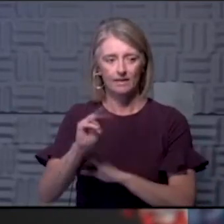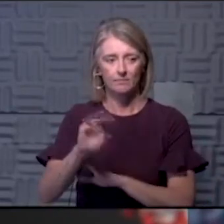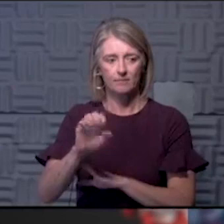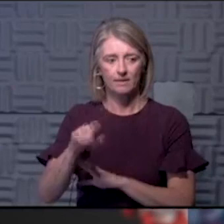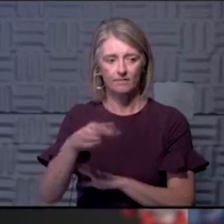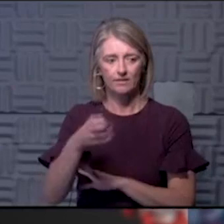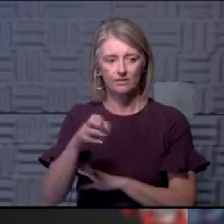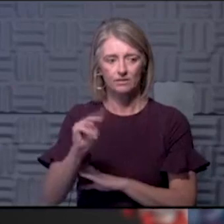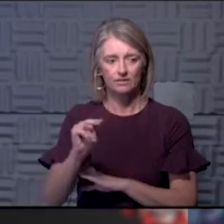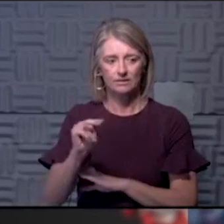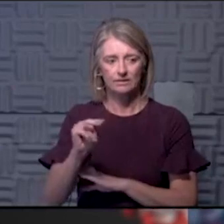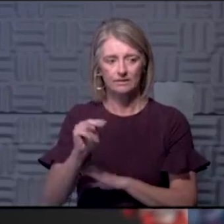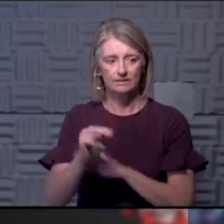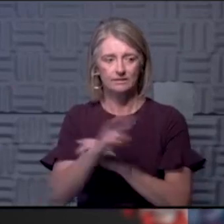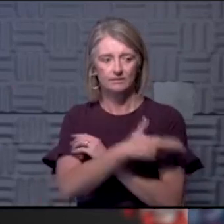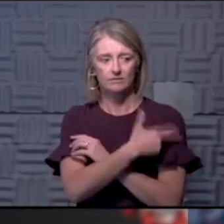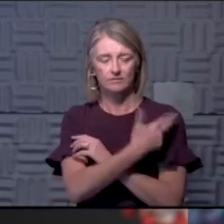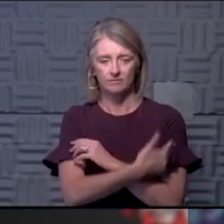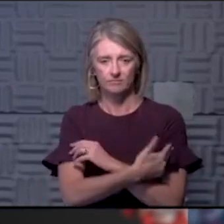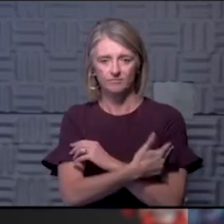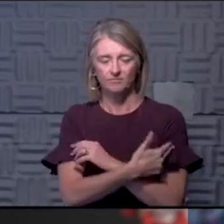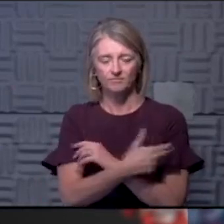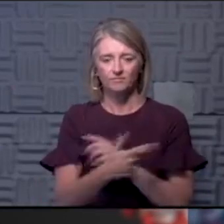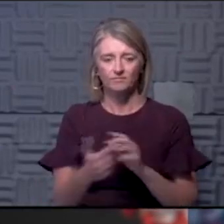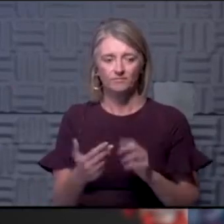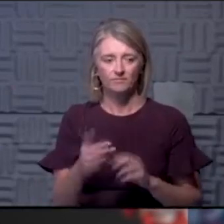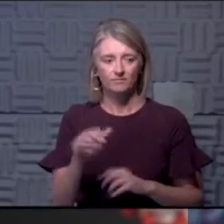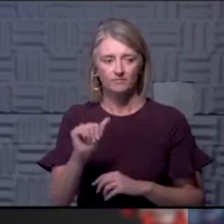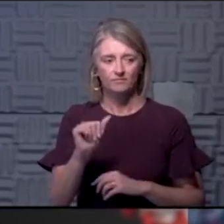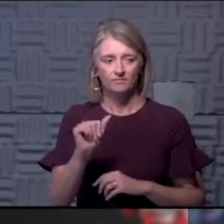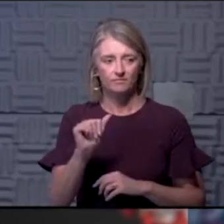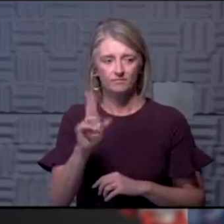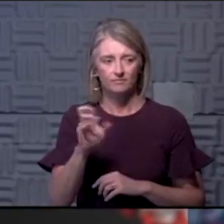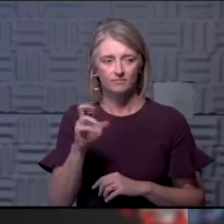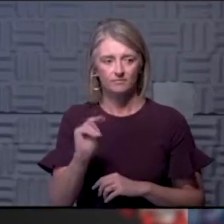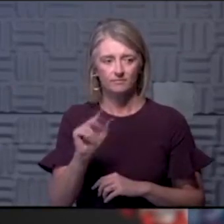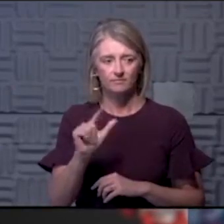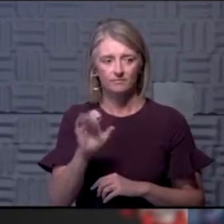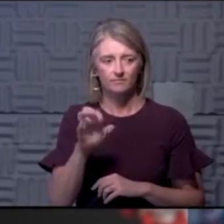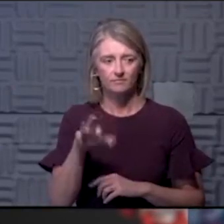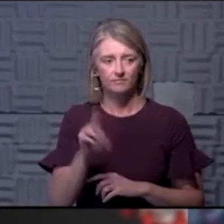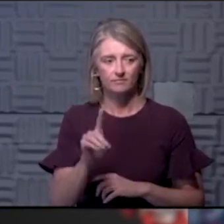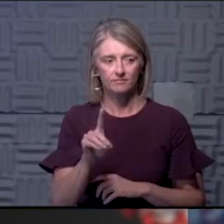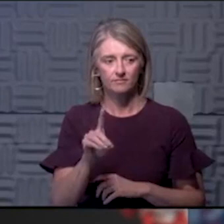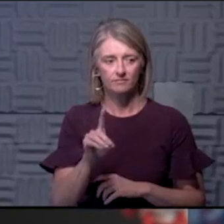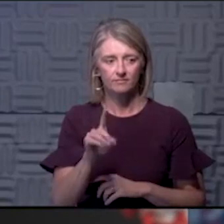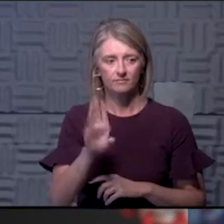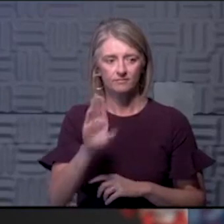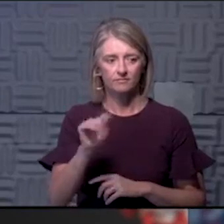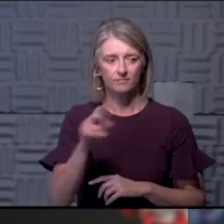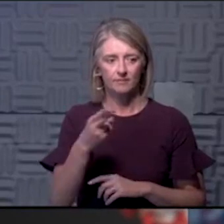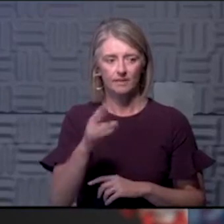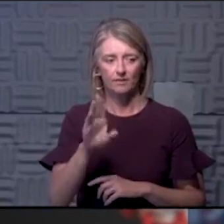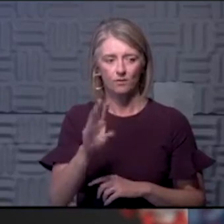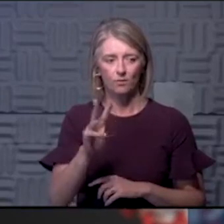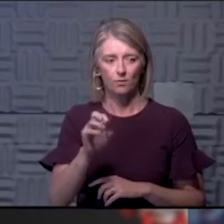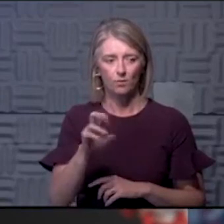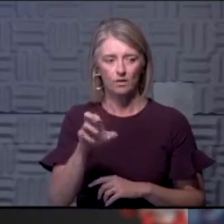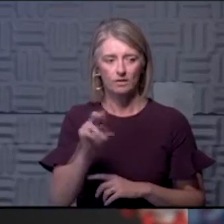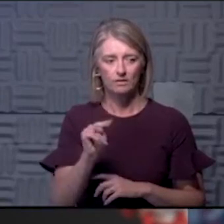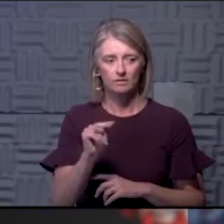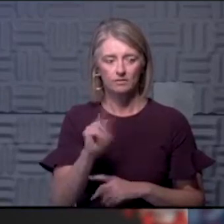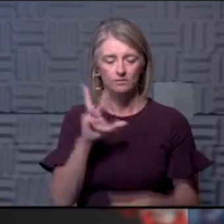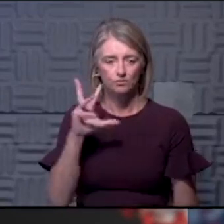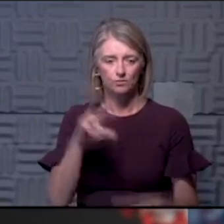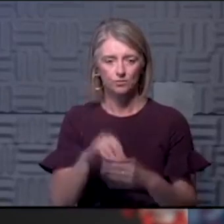when CEO of the Clay County Medical Center, Austin Gillard, and Chief Nursing Officer at McPherson Hospital, Beth Worden, join us. They